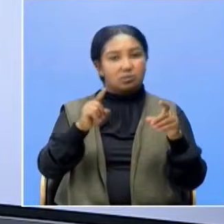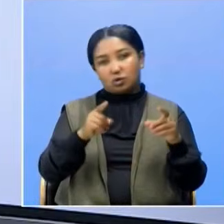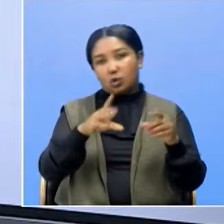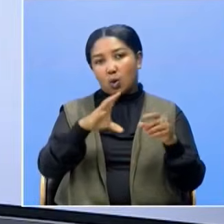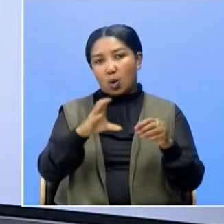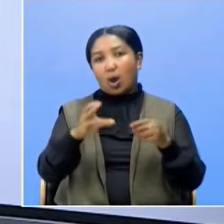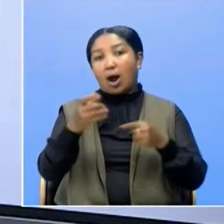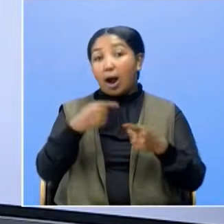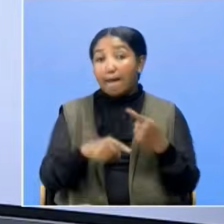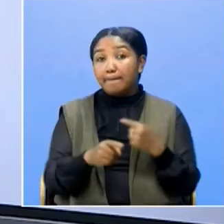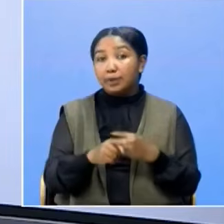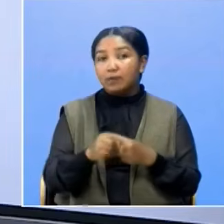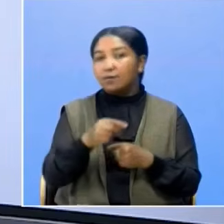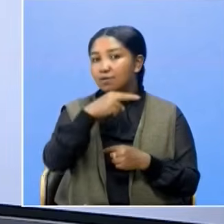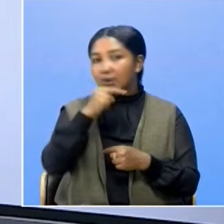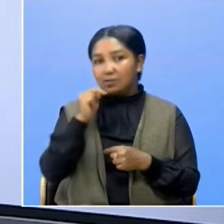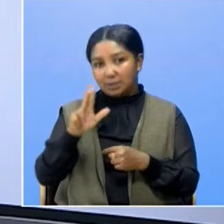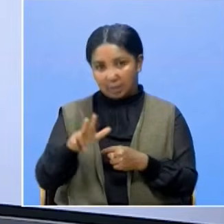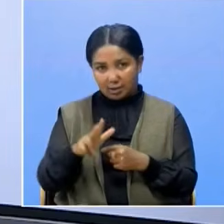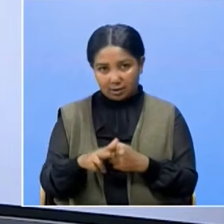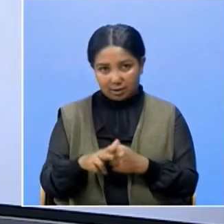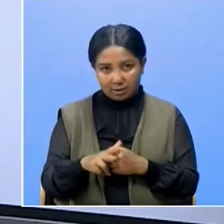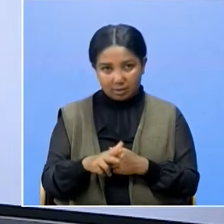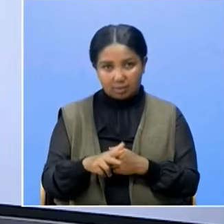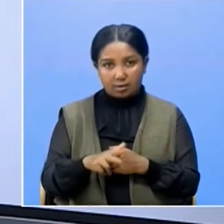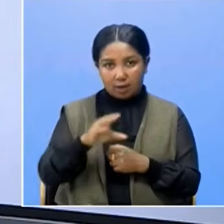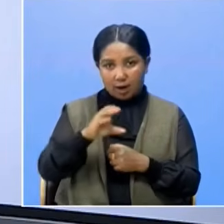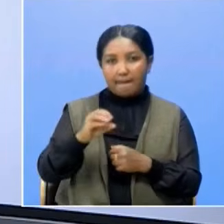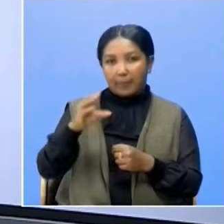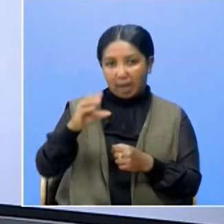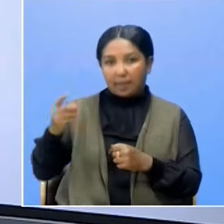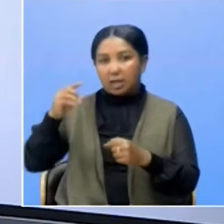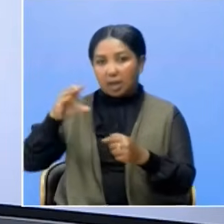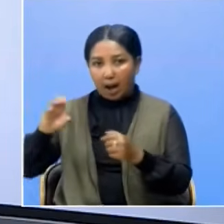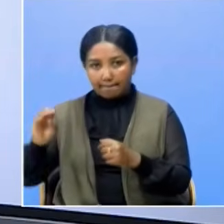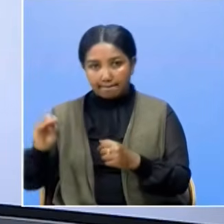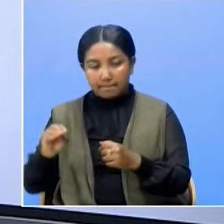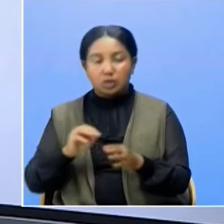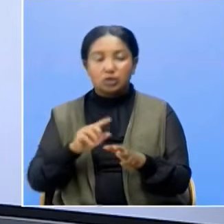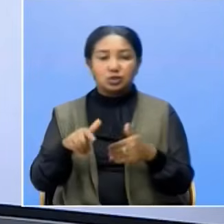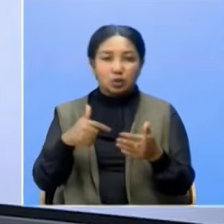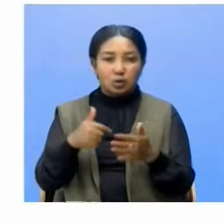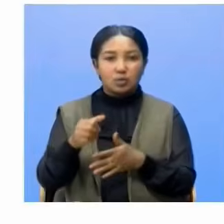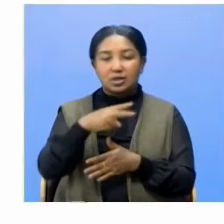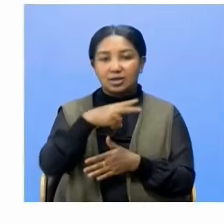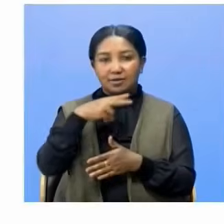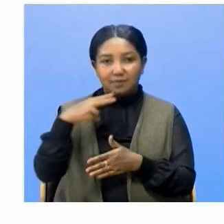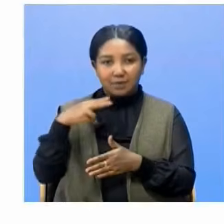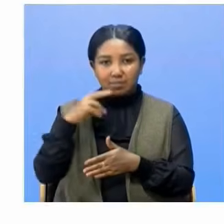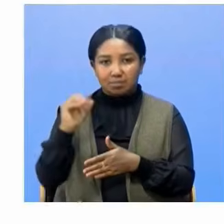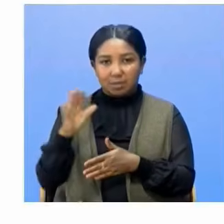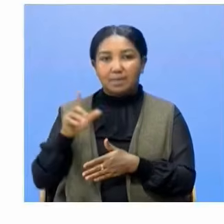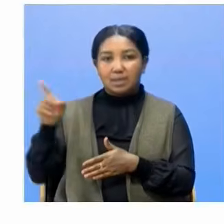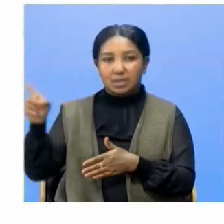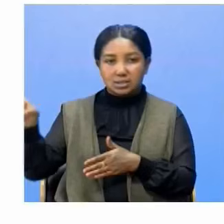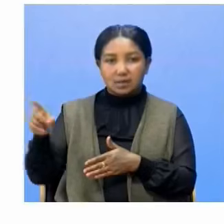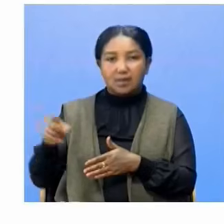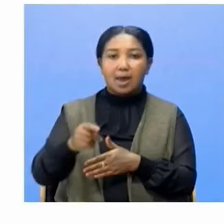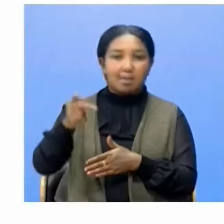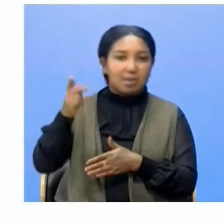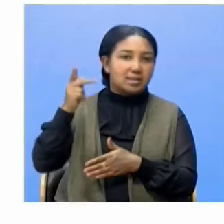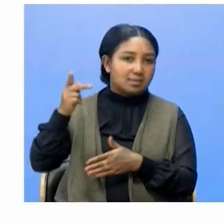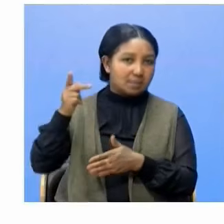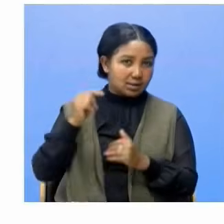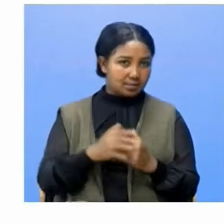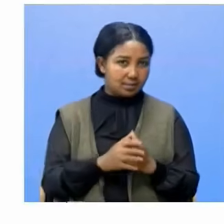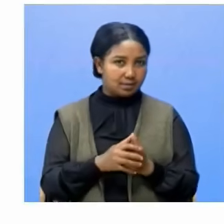also what? A V3 form, right? Come, came, and come. So, the verb type here is past